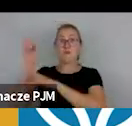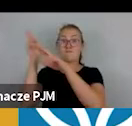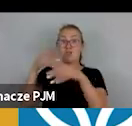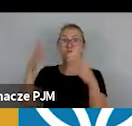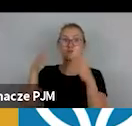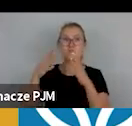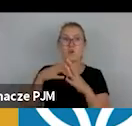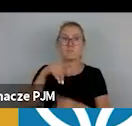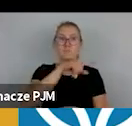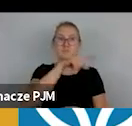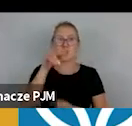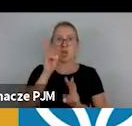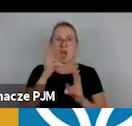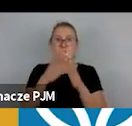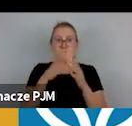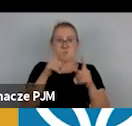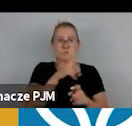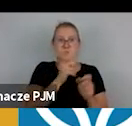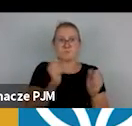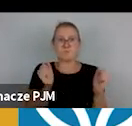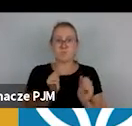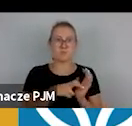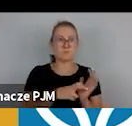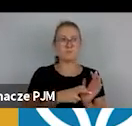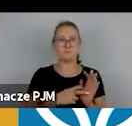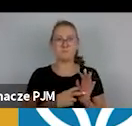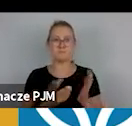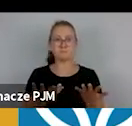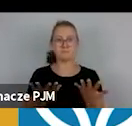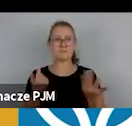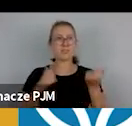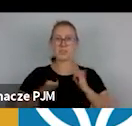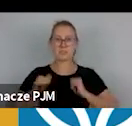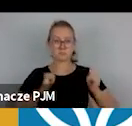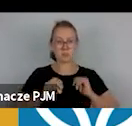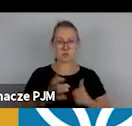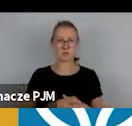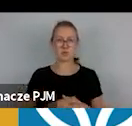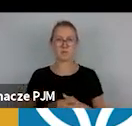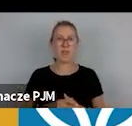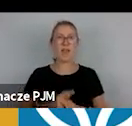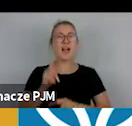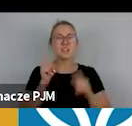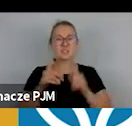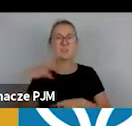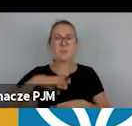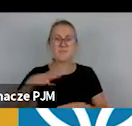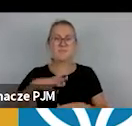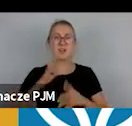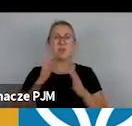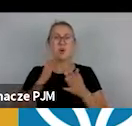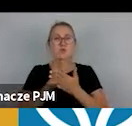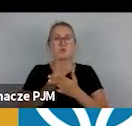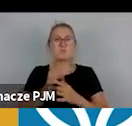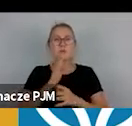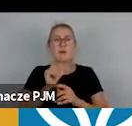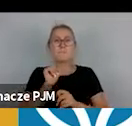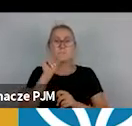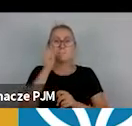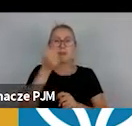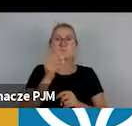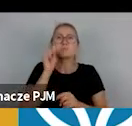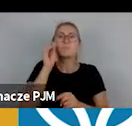about sometimes finding an opening now and it varies from group to group. For men who are politically more progressive, who are